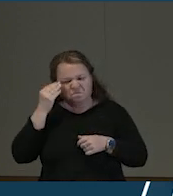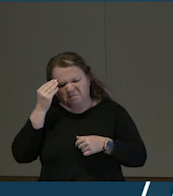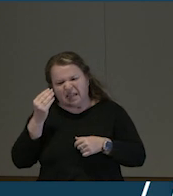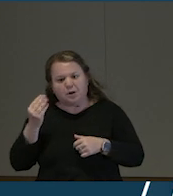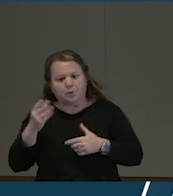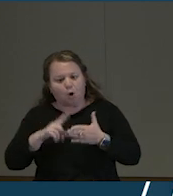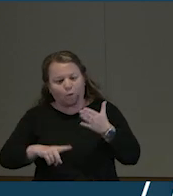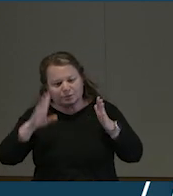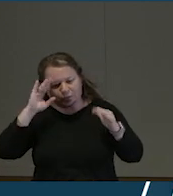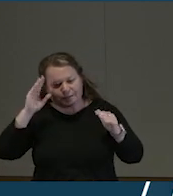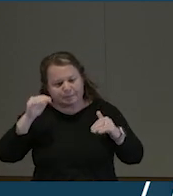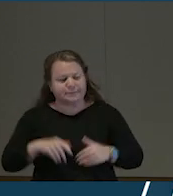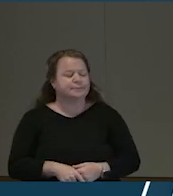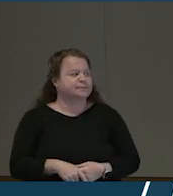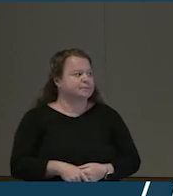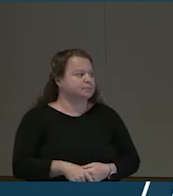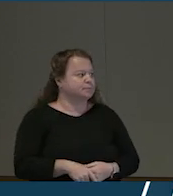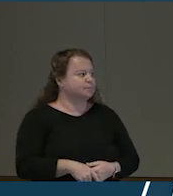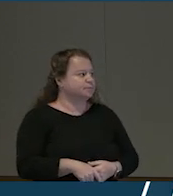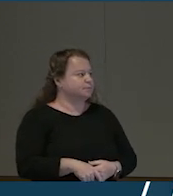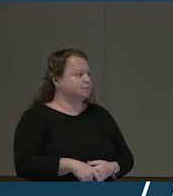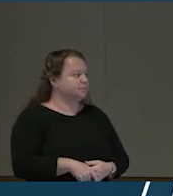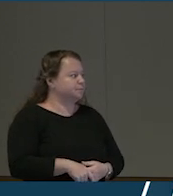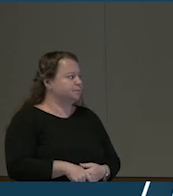to expect.